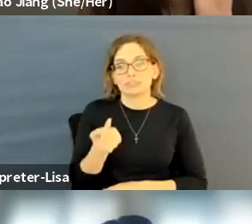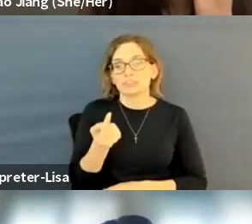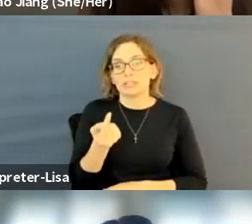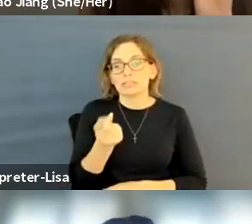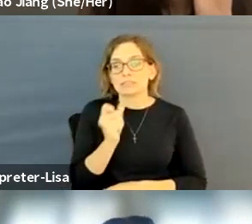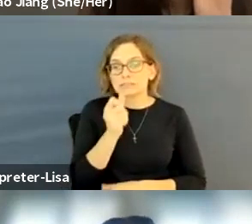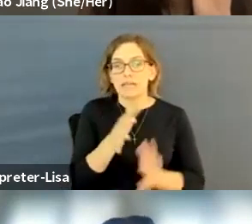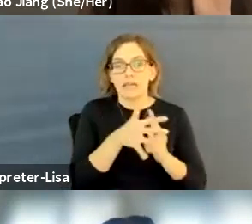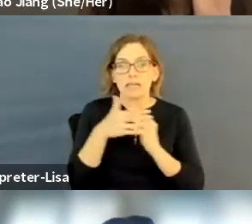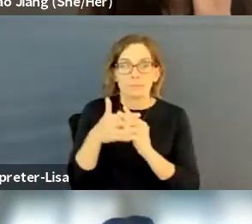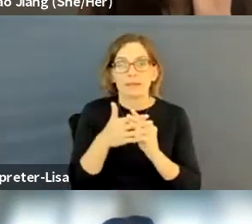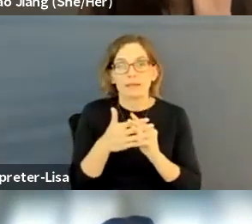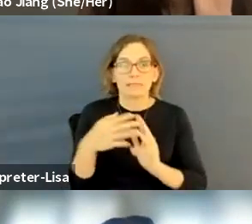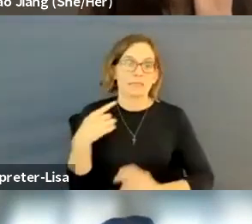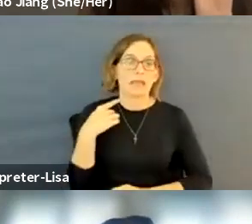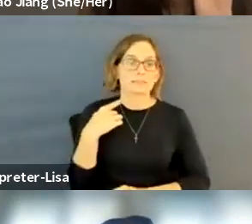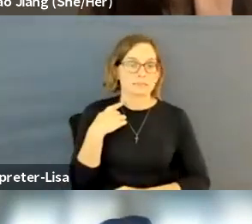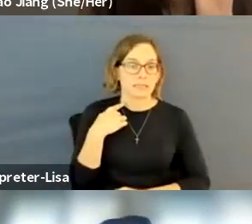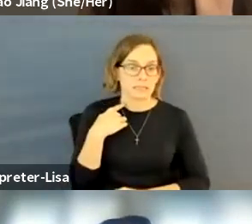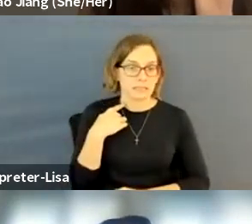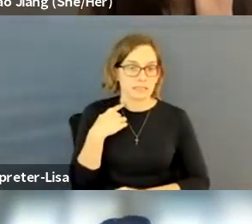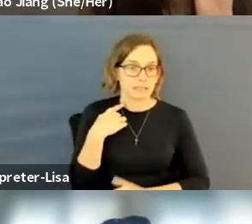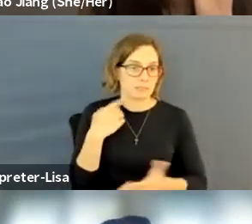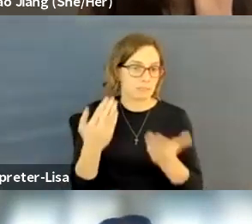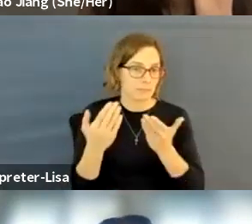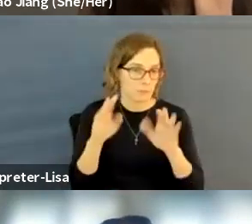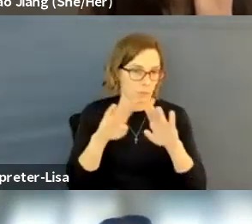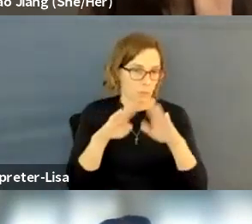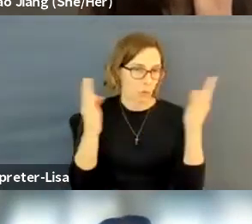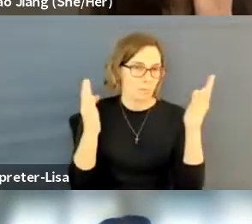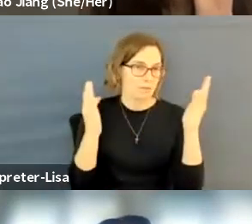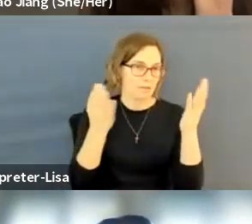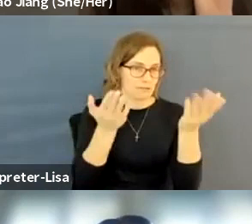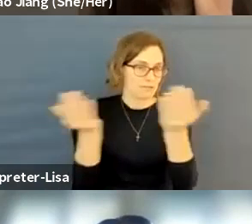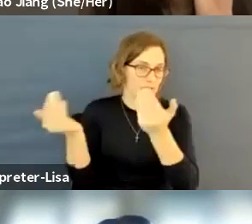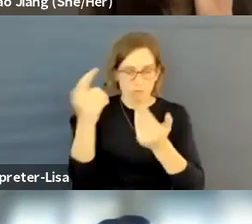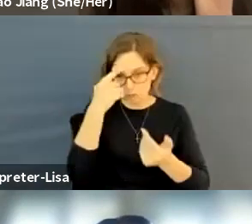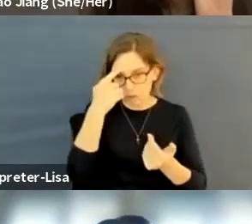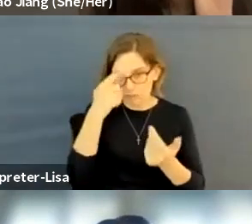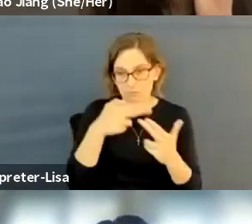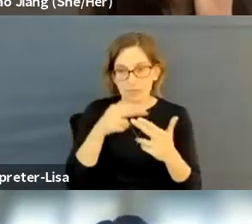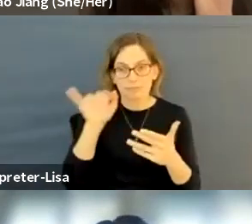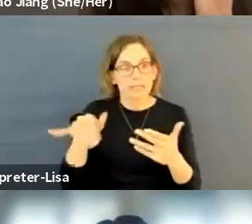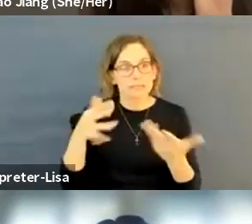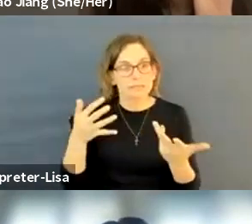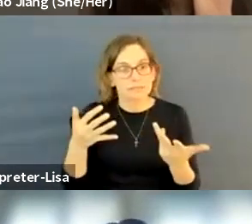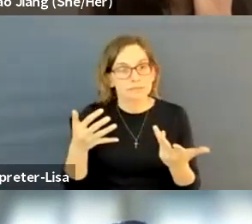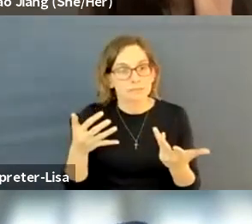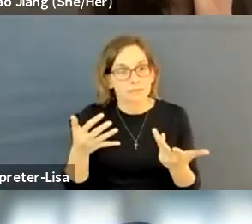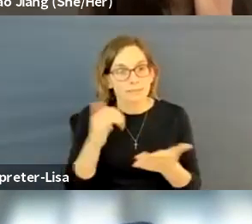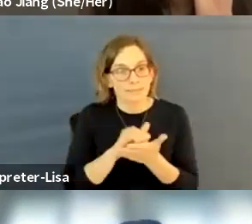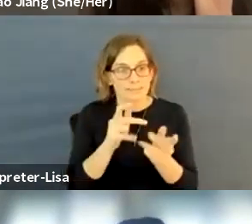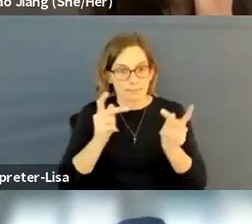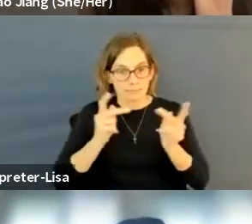non-American accent. Maybe open up to what people's thoughts are about that. So I think that's often a place where white